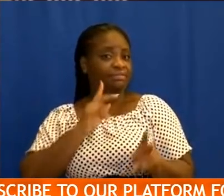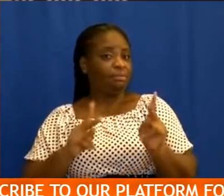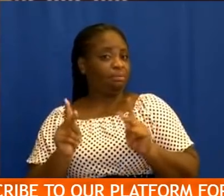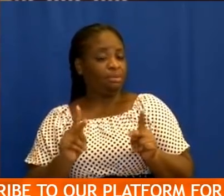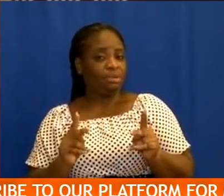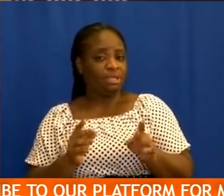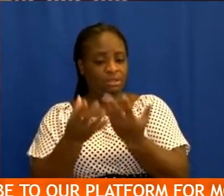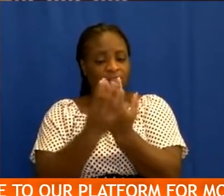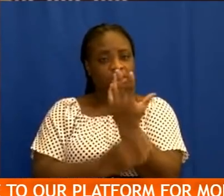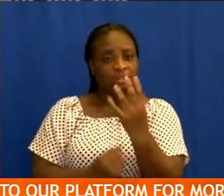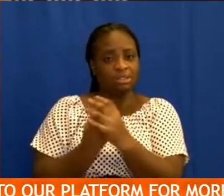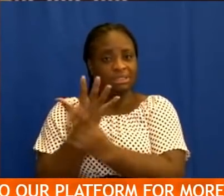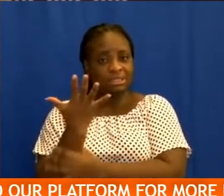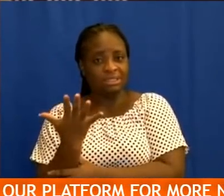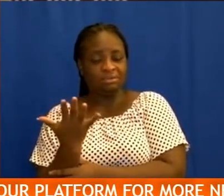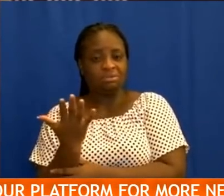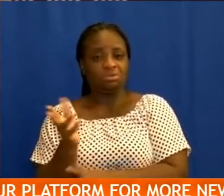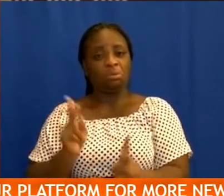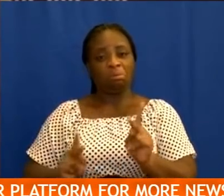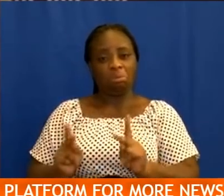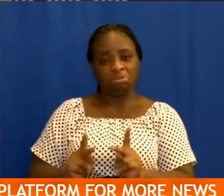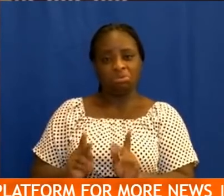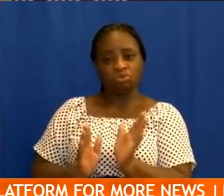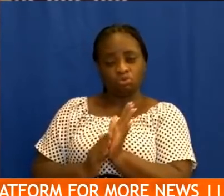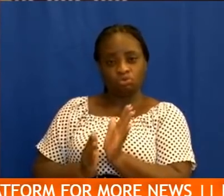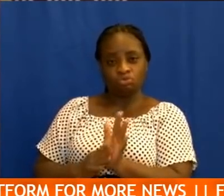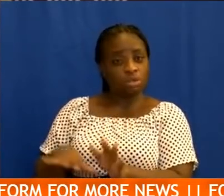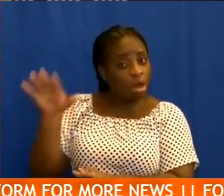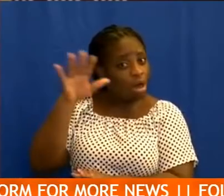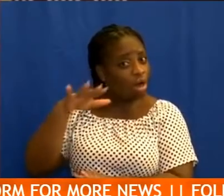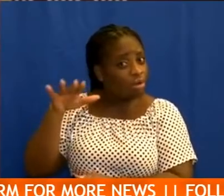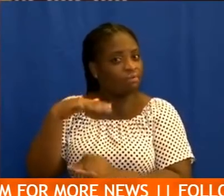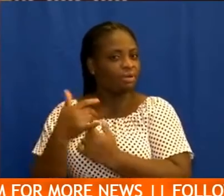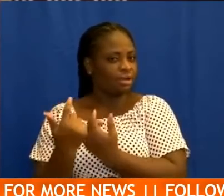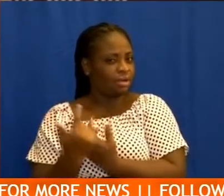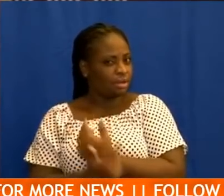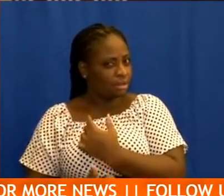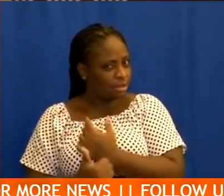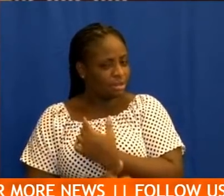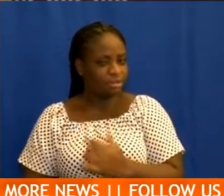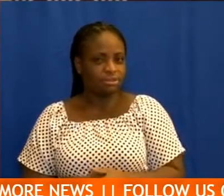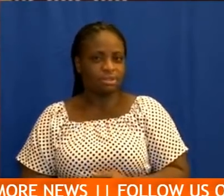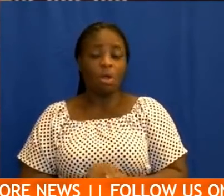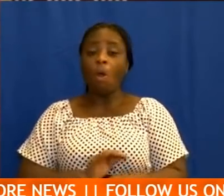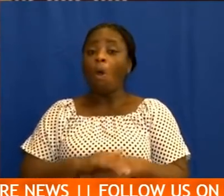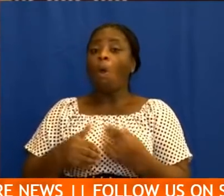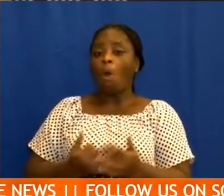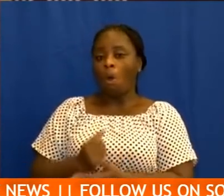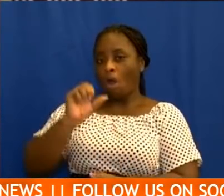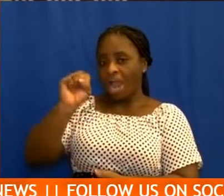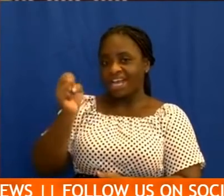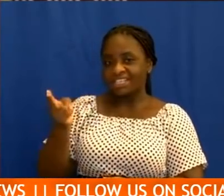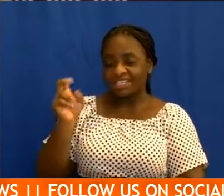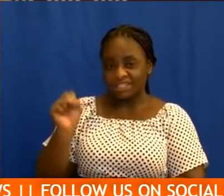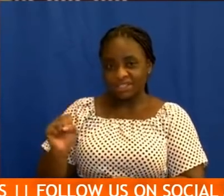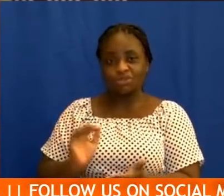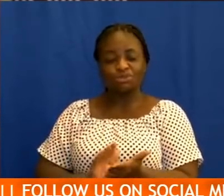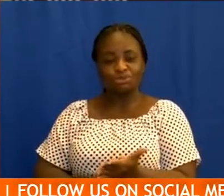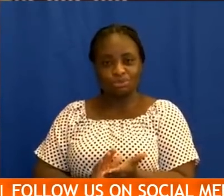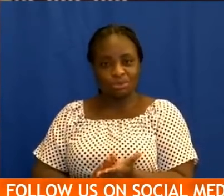impairments, and gloves for caregivers and attendants to schools across the country. All senior high